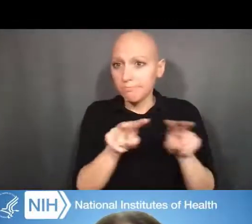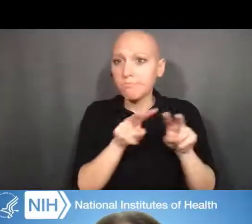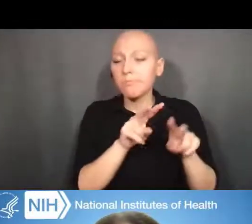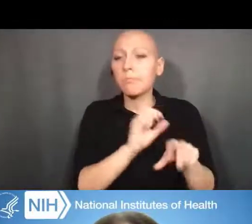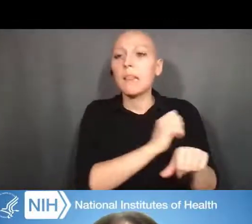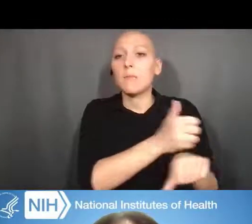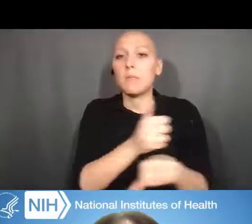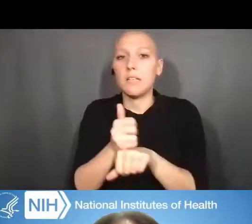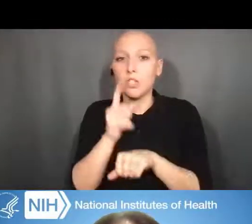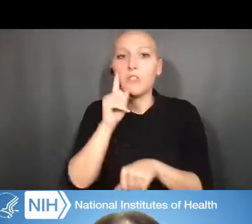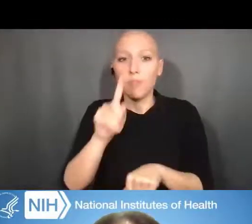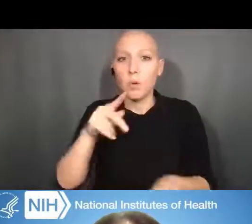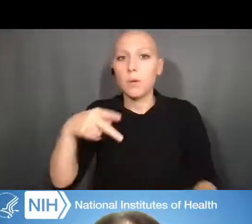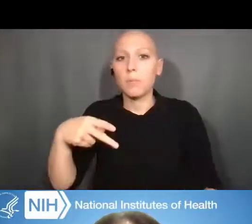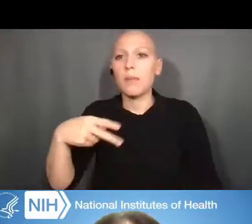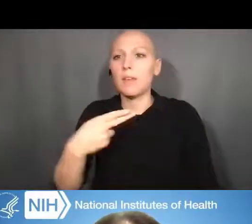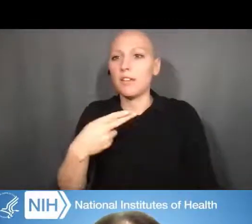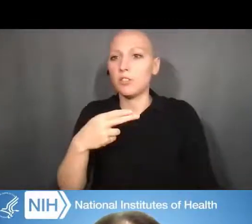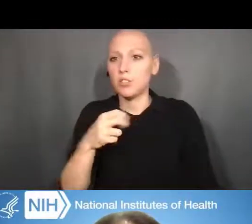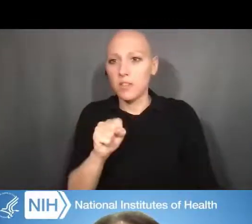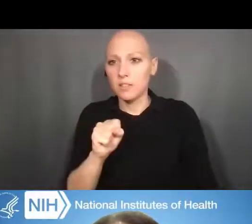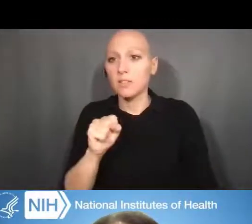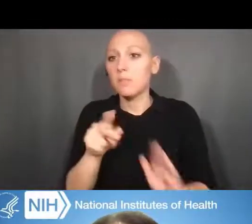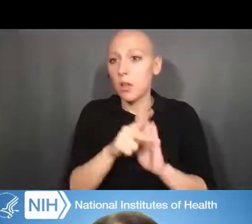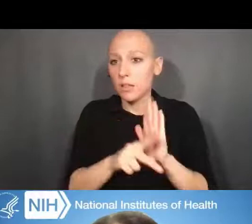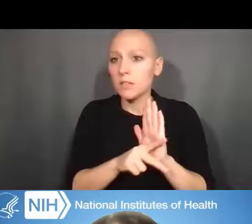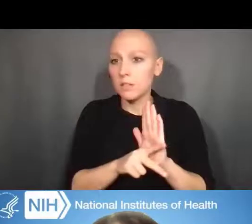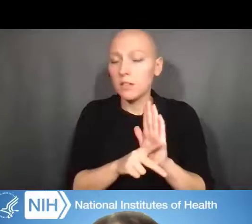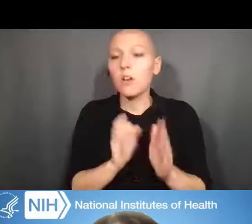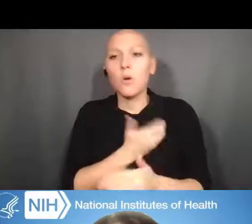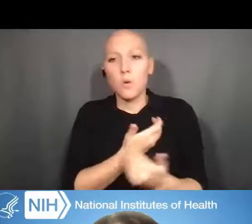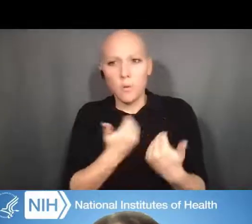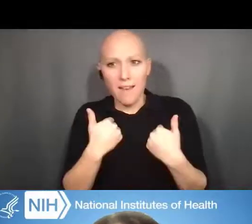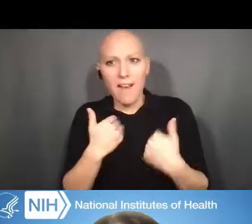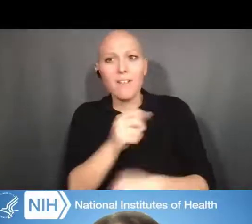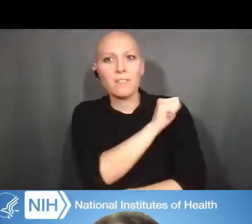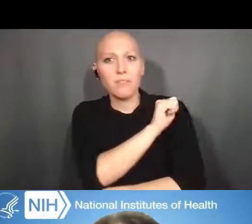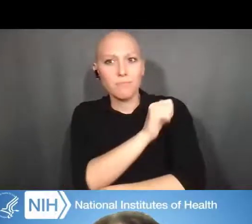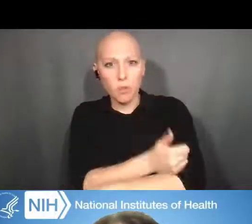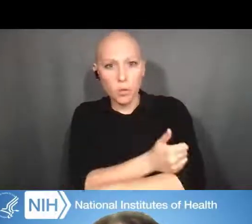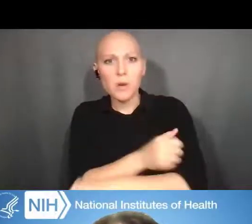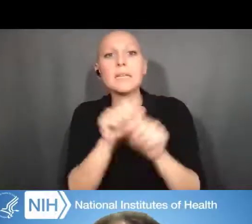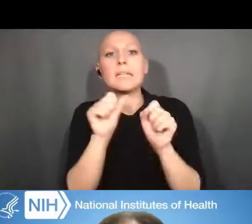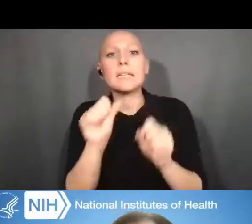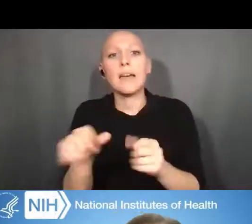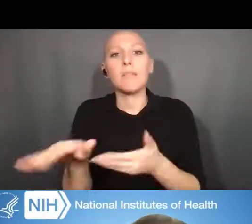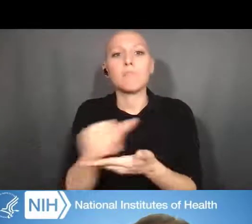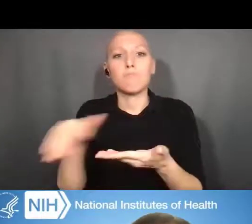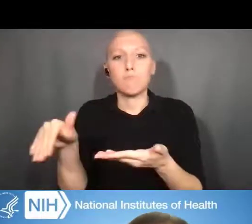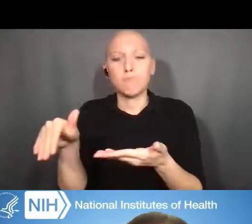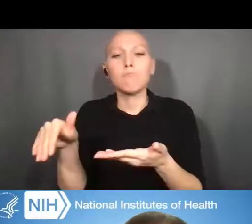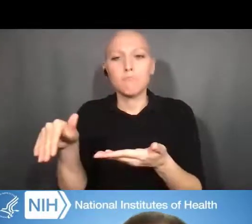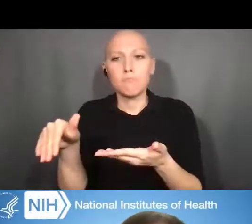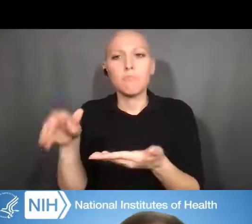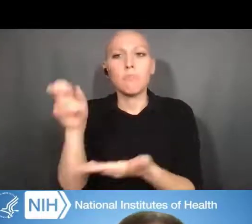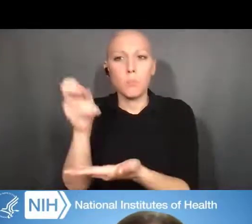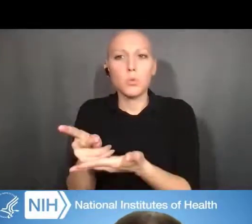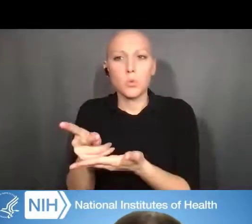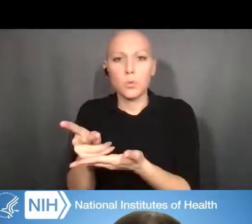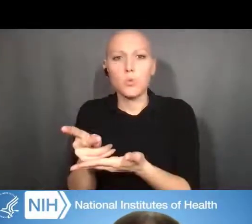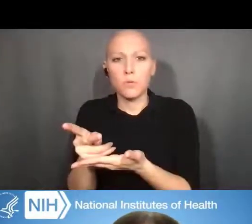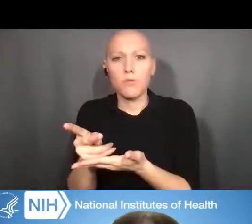policy, and we do have the authority to approve waivers to the PHS policy. We also support